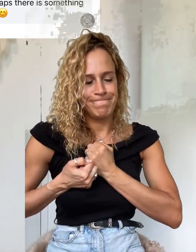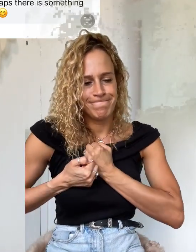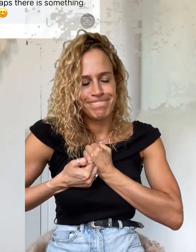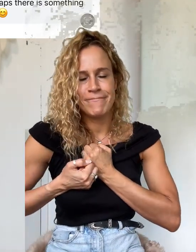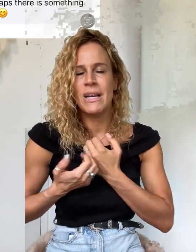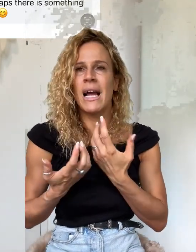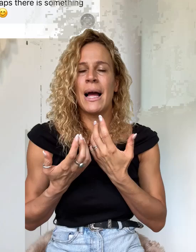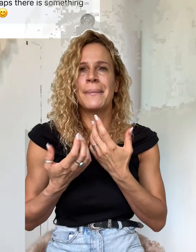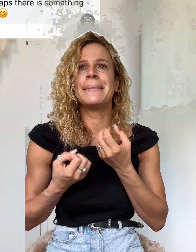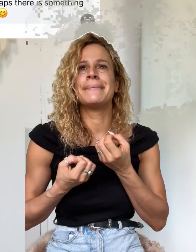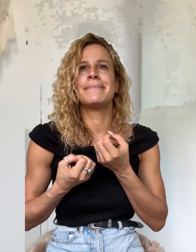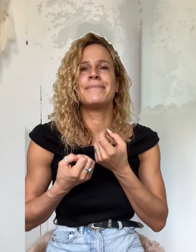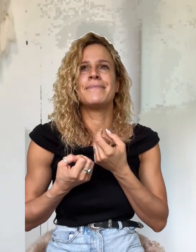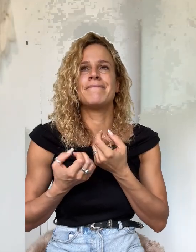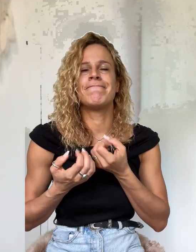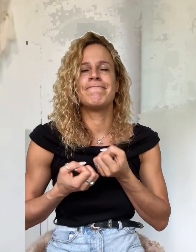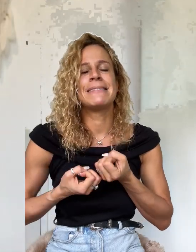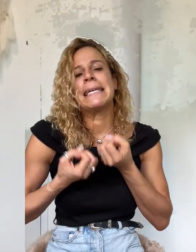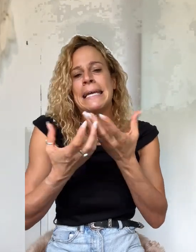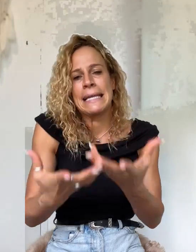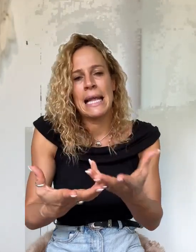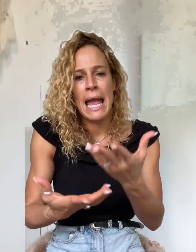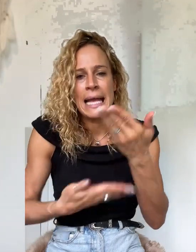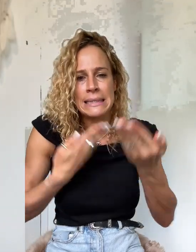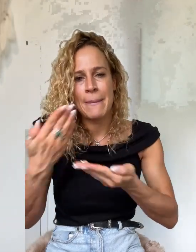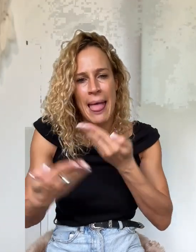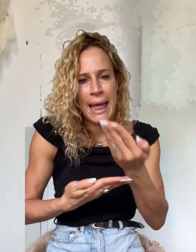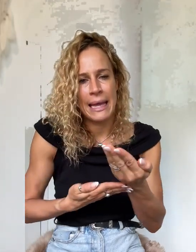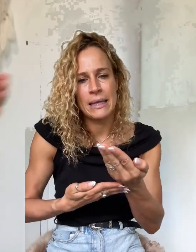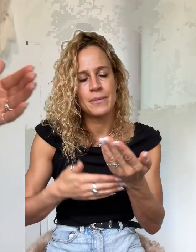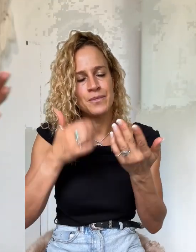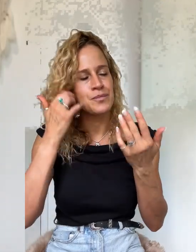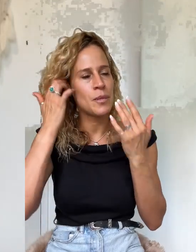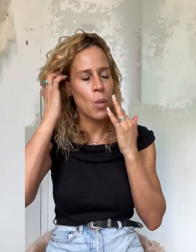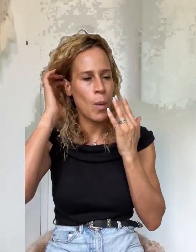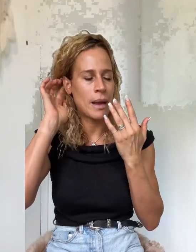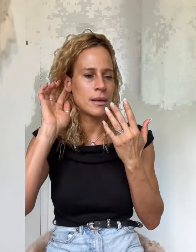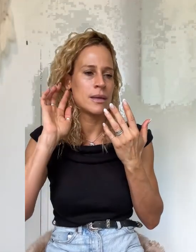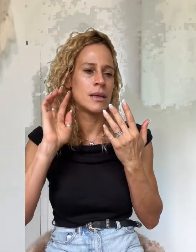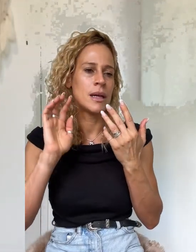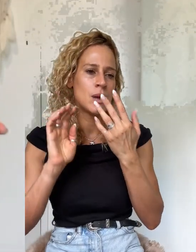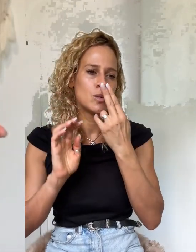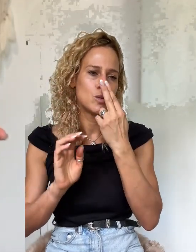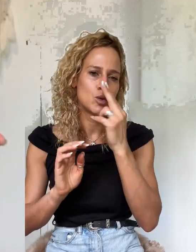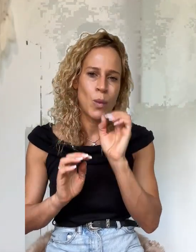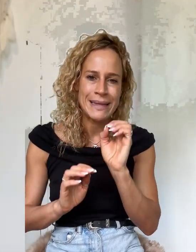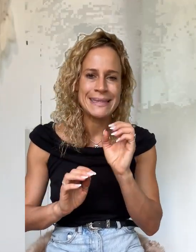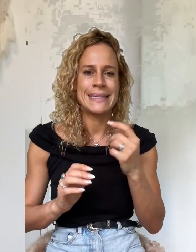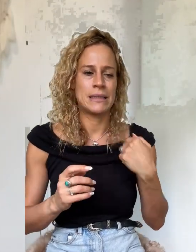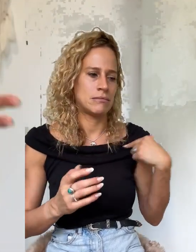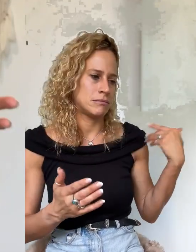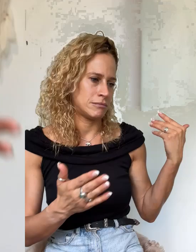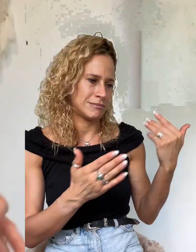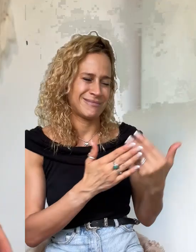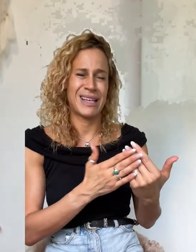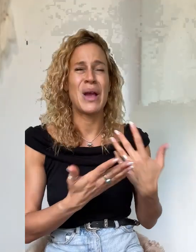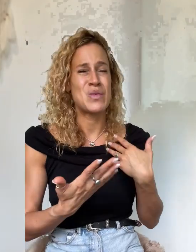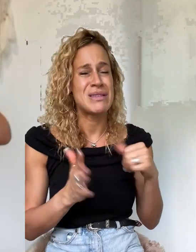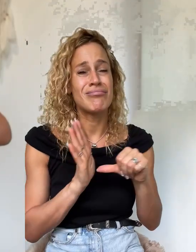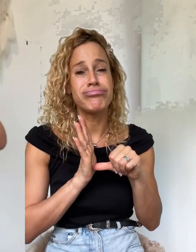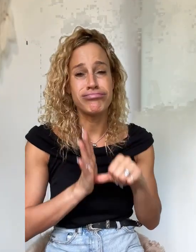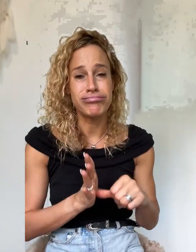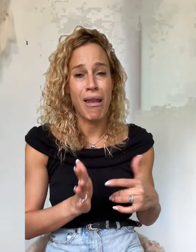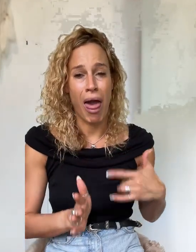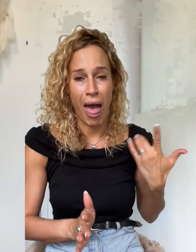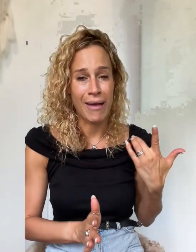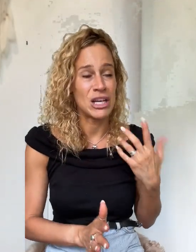I've, been going through this journey. And my 20s was a shit show. It was a shit show. And I'm sure